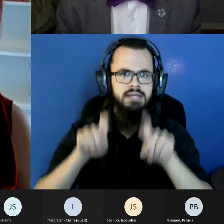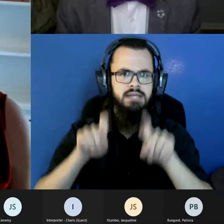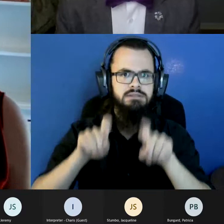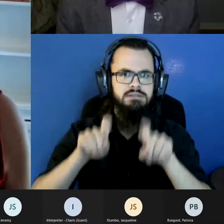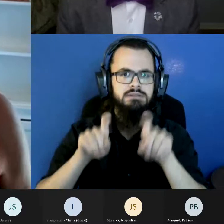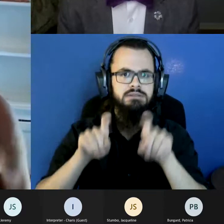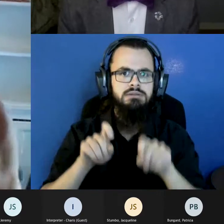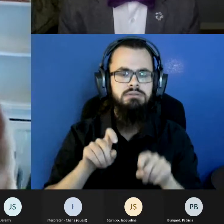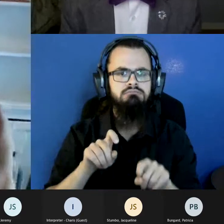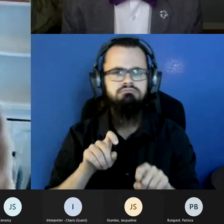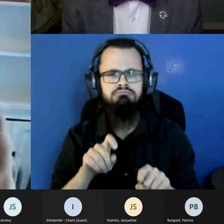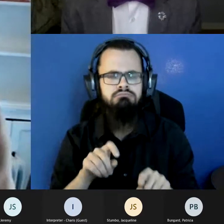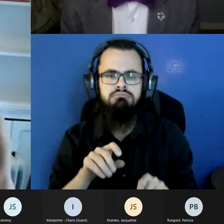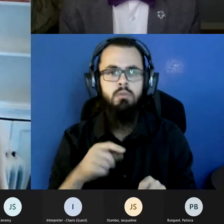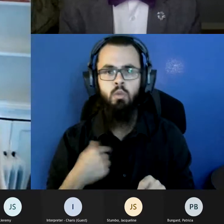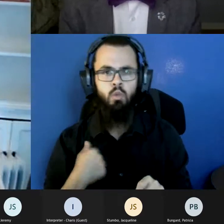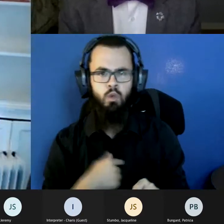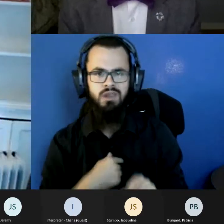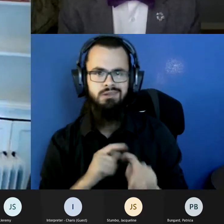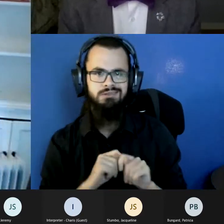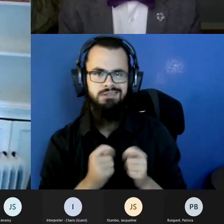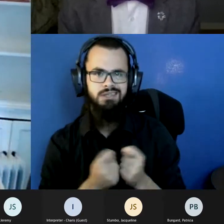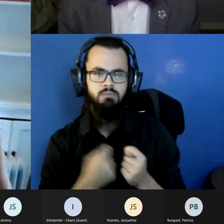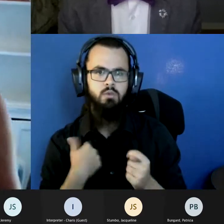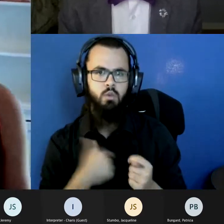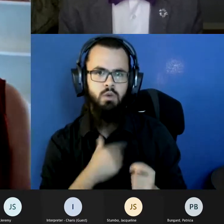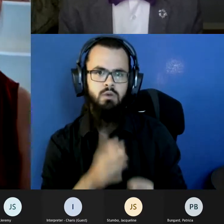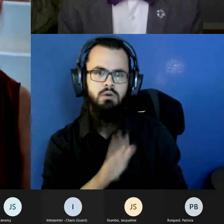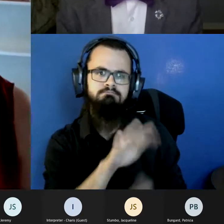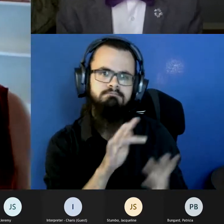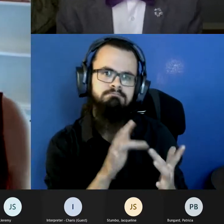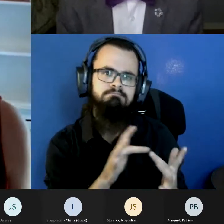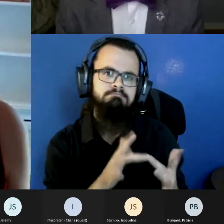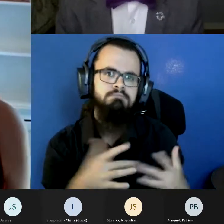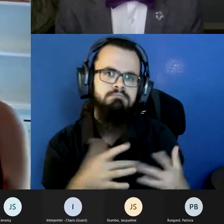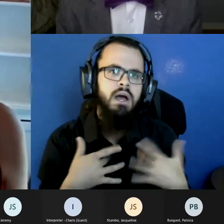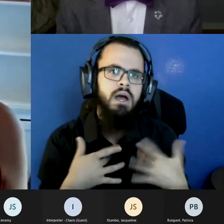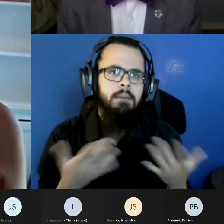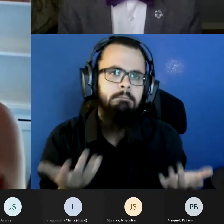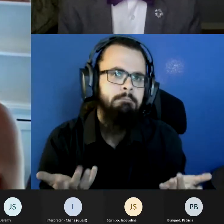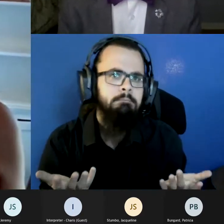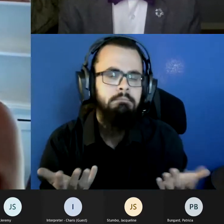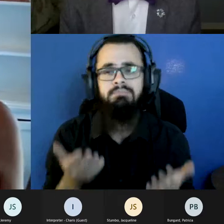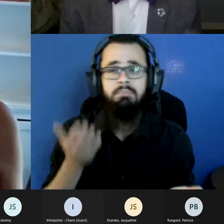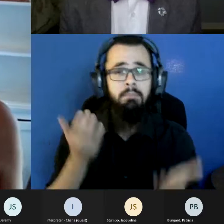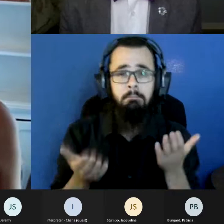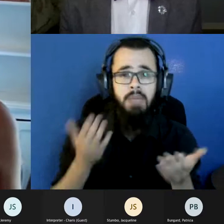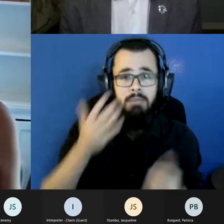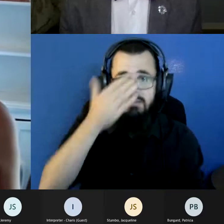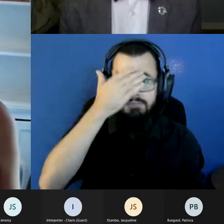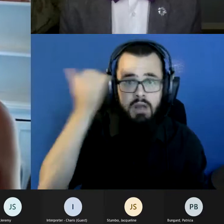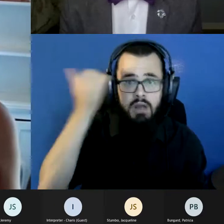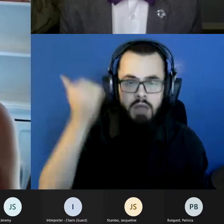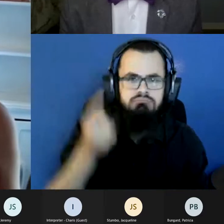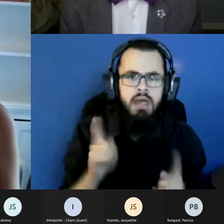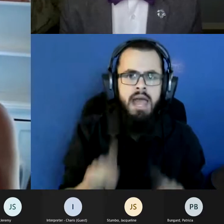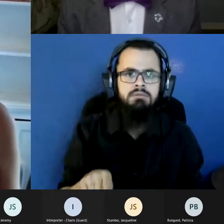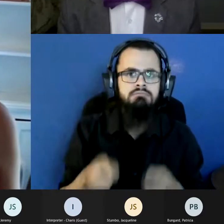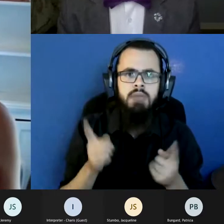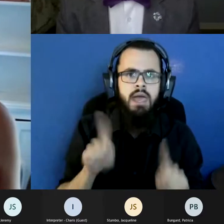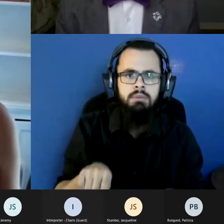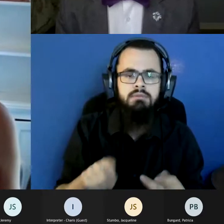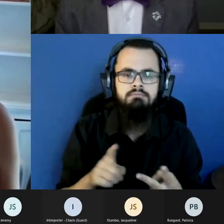what happened. Because we know that sometimes folks simply forget. It's possible that there's a barrier to testing, and so we want to be able